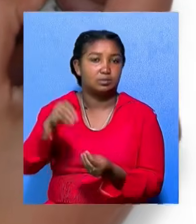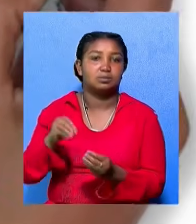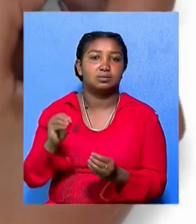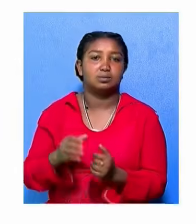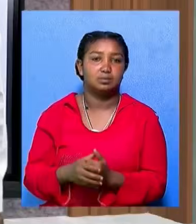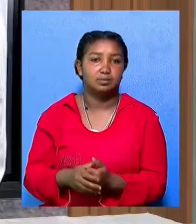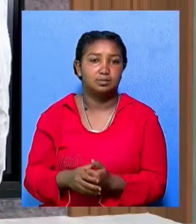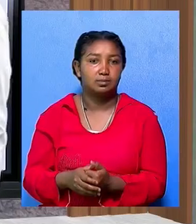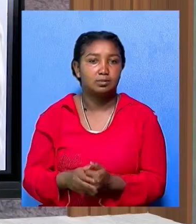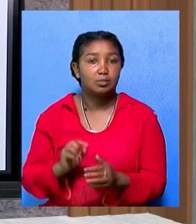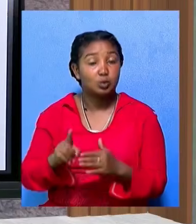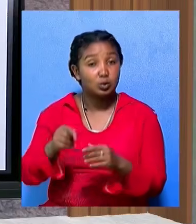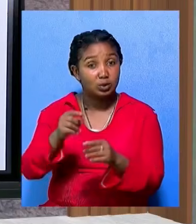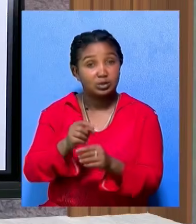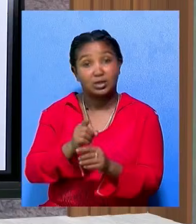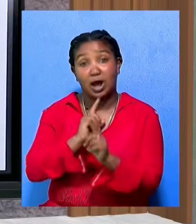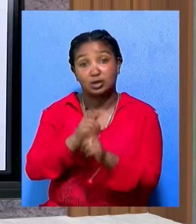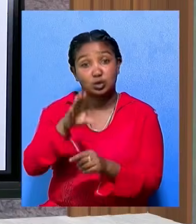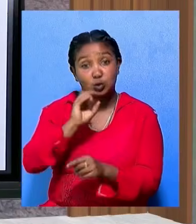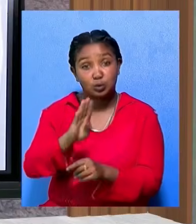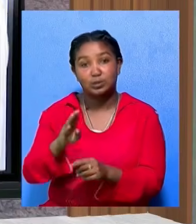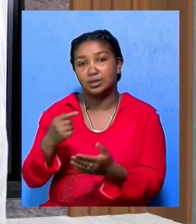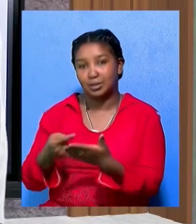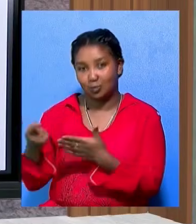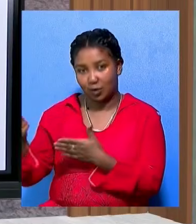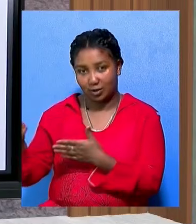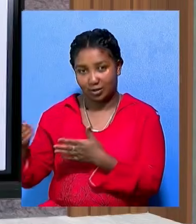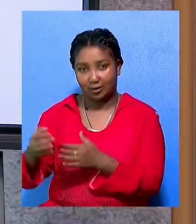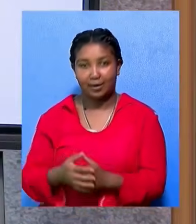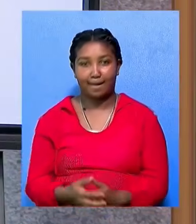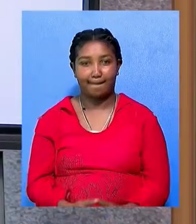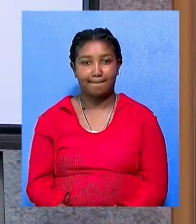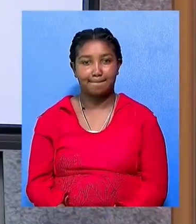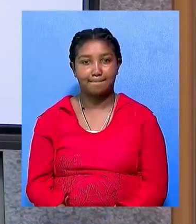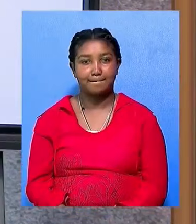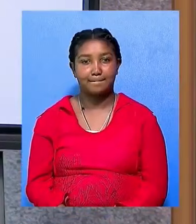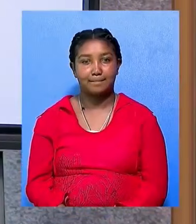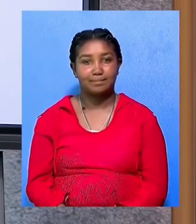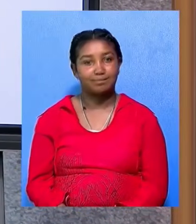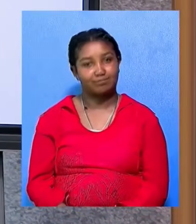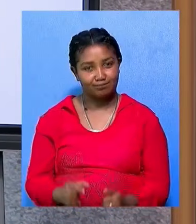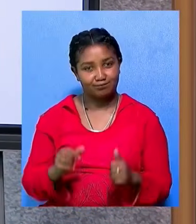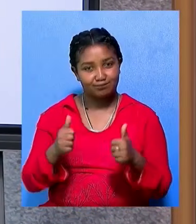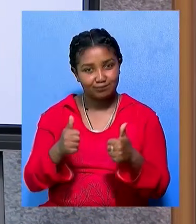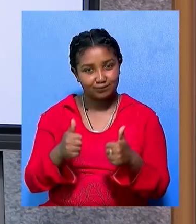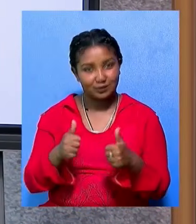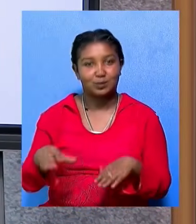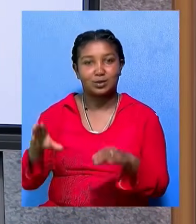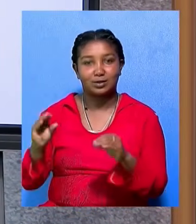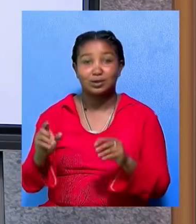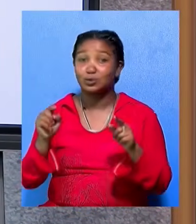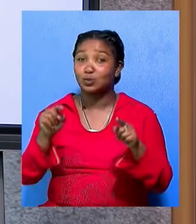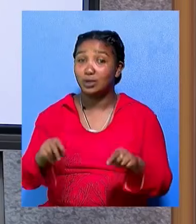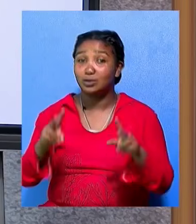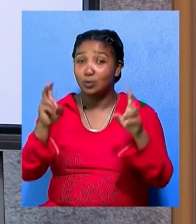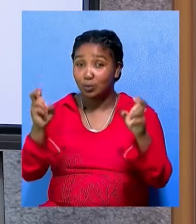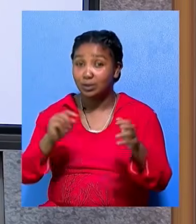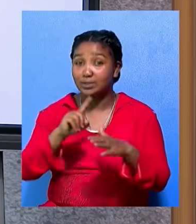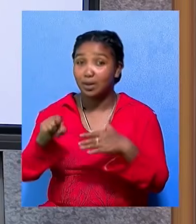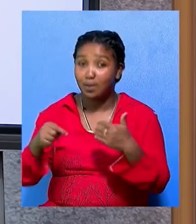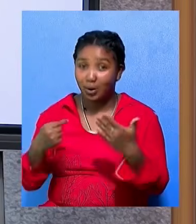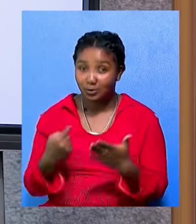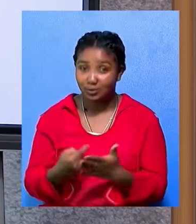Are. So the answer should be this one. That's all, students. Our today's topic is just